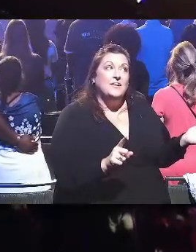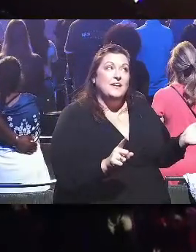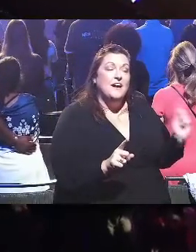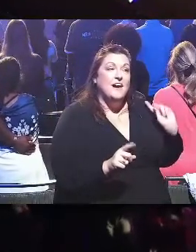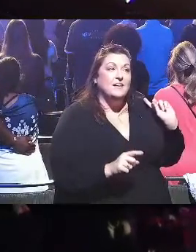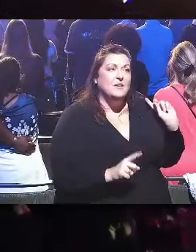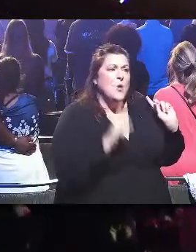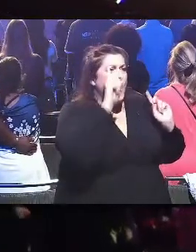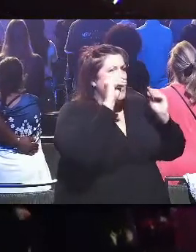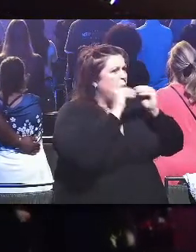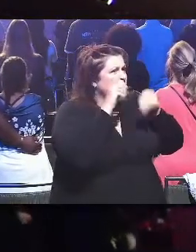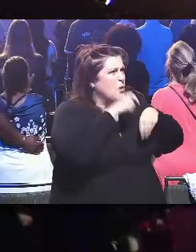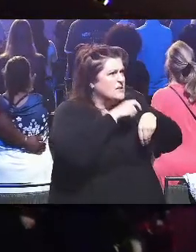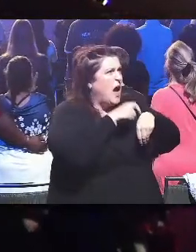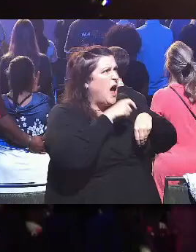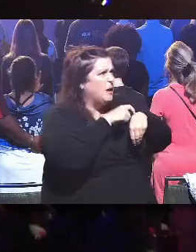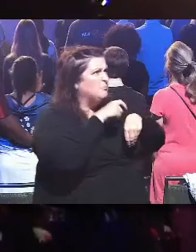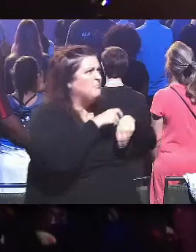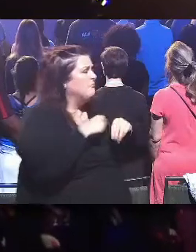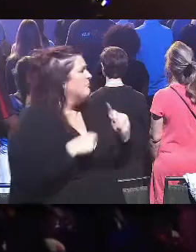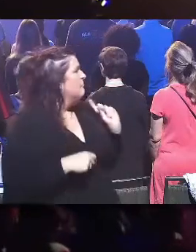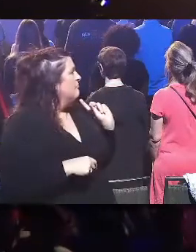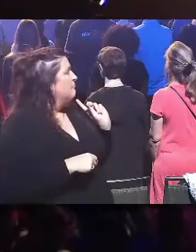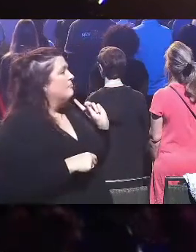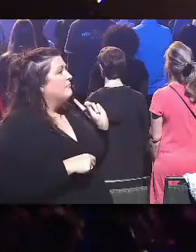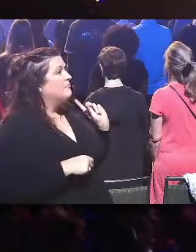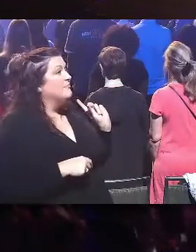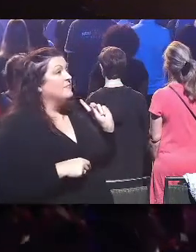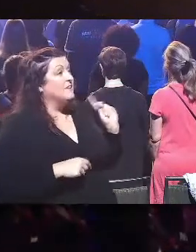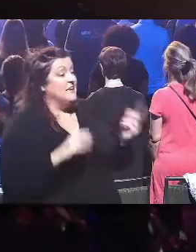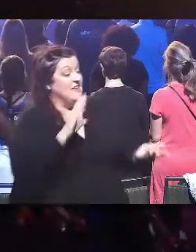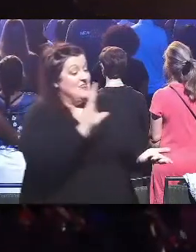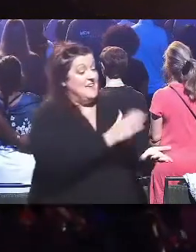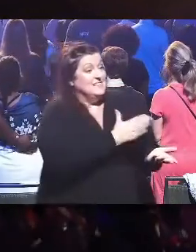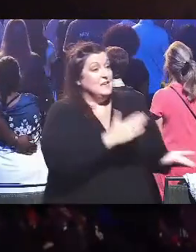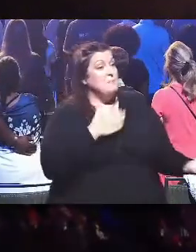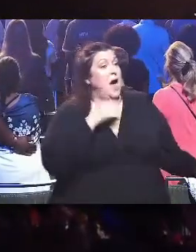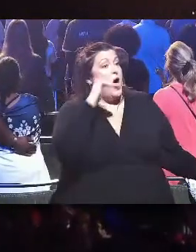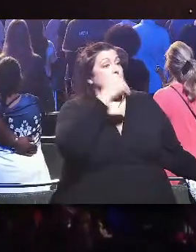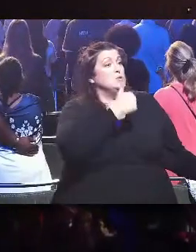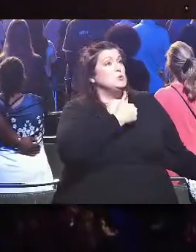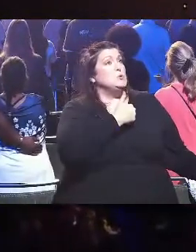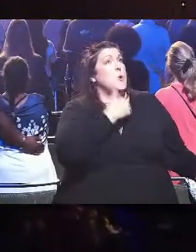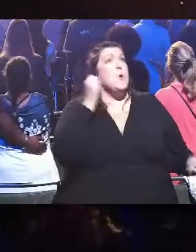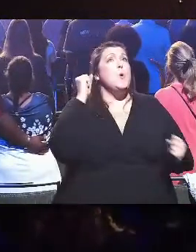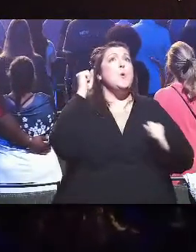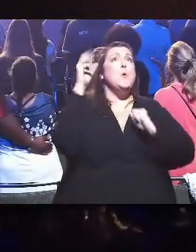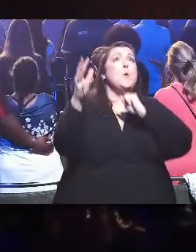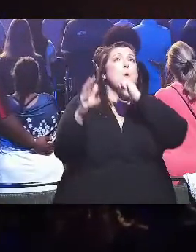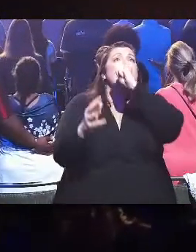Let's sing it one more time, then sings my soul. Then sings my